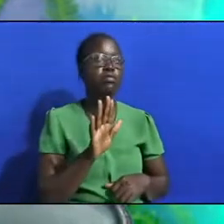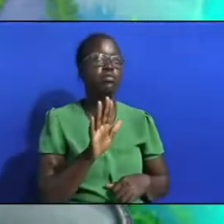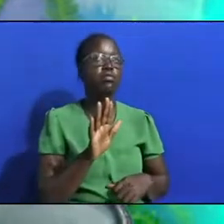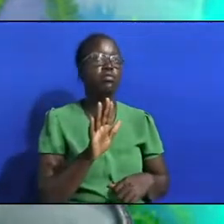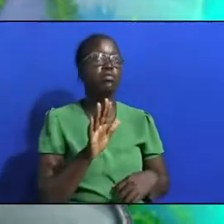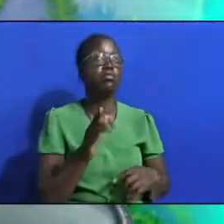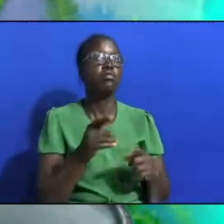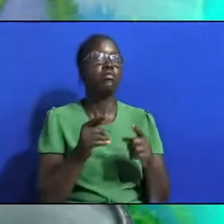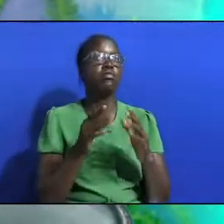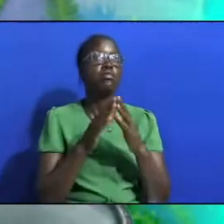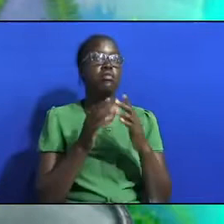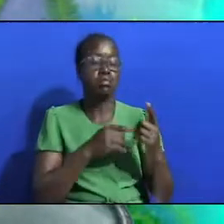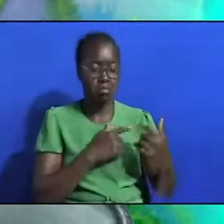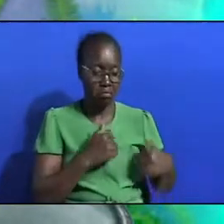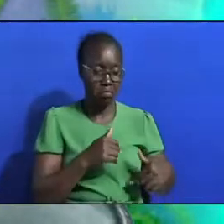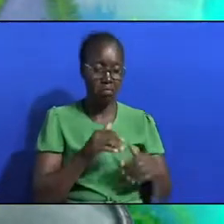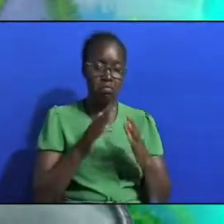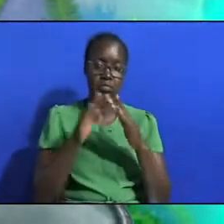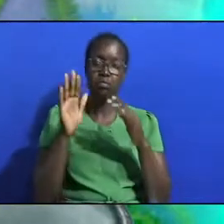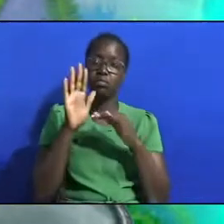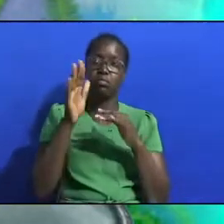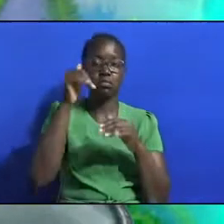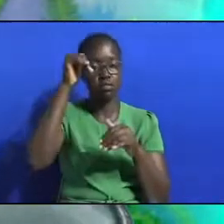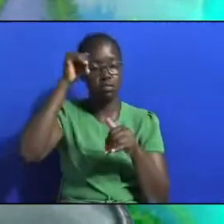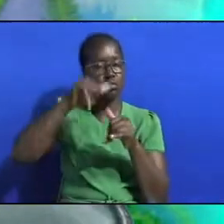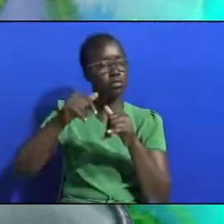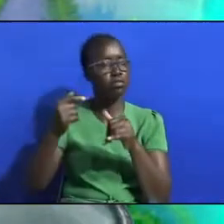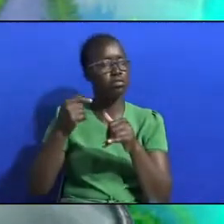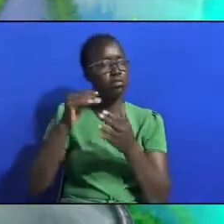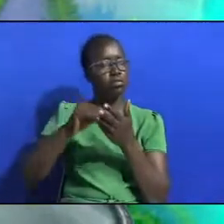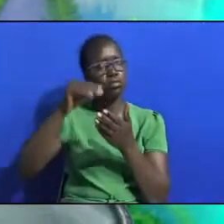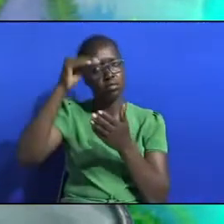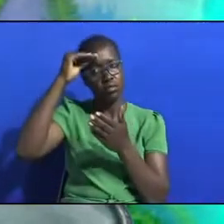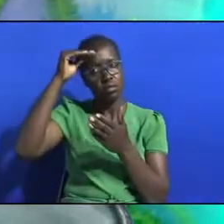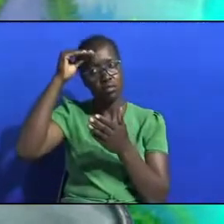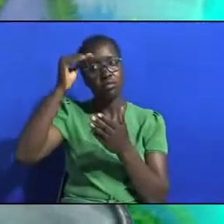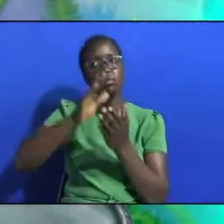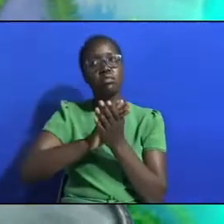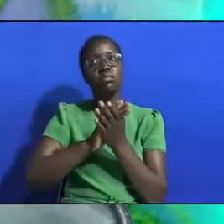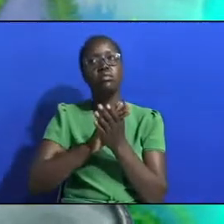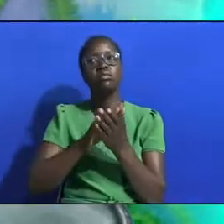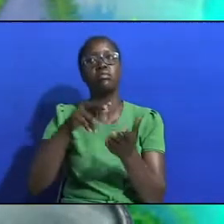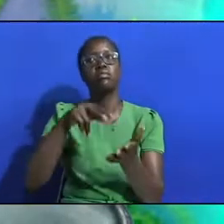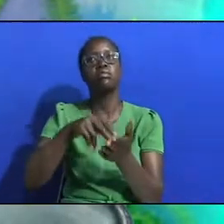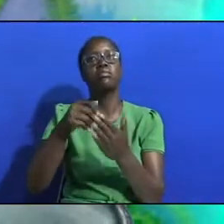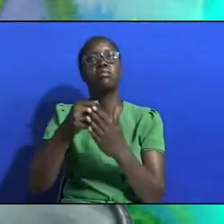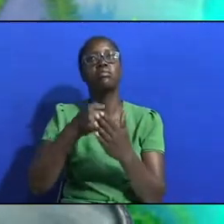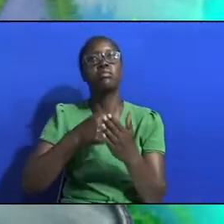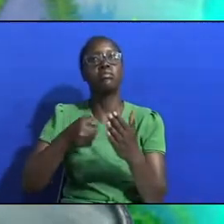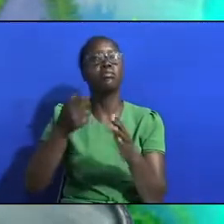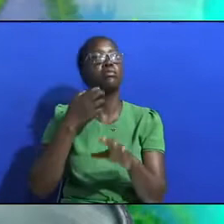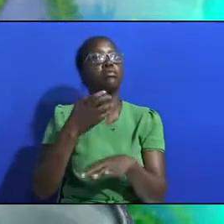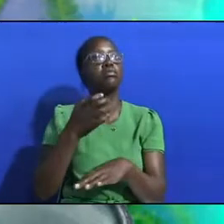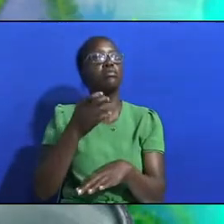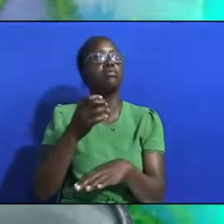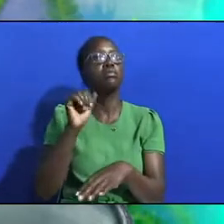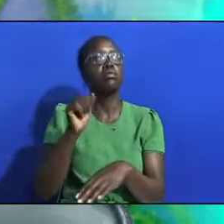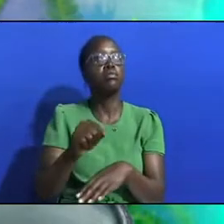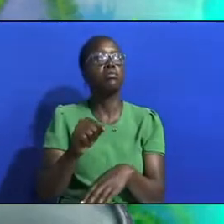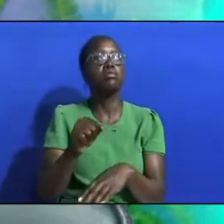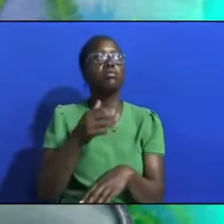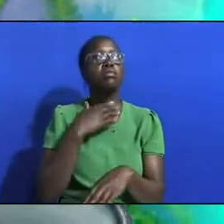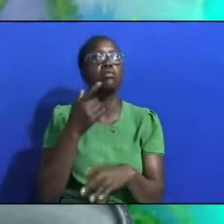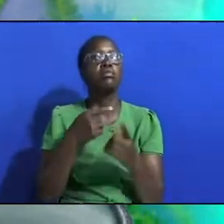your heart is his house. Remember yesterday we learned that he's standing at the door and he's knocking. Yes, he wants to